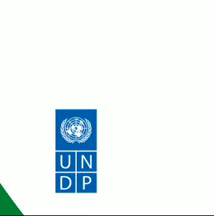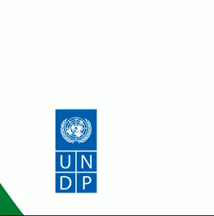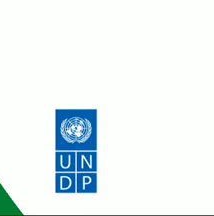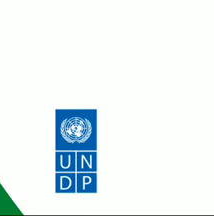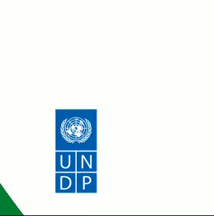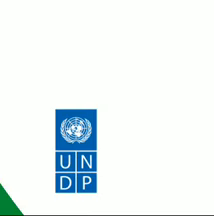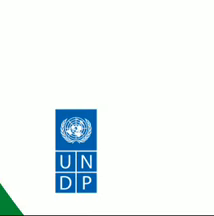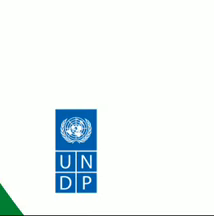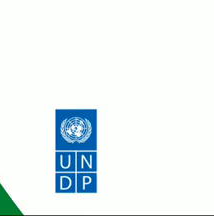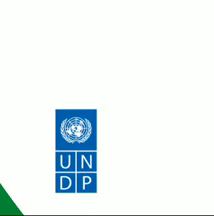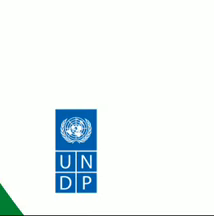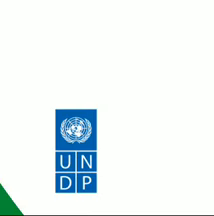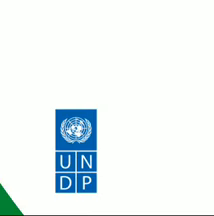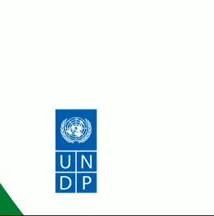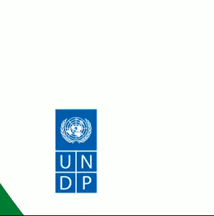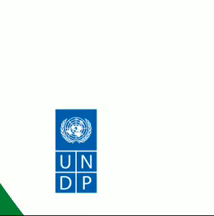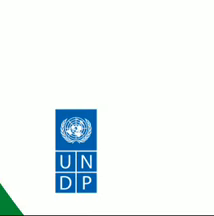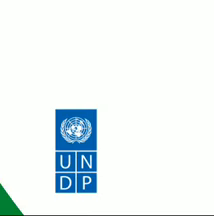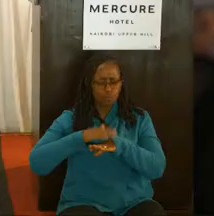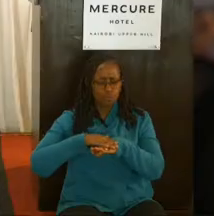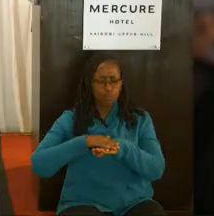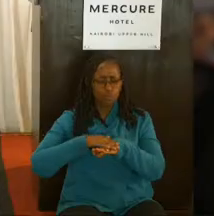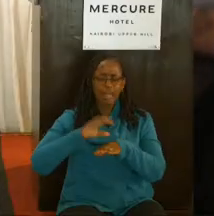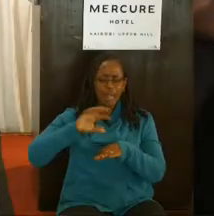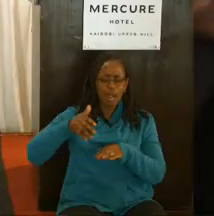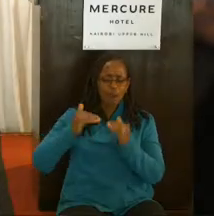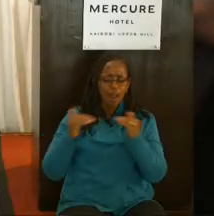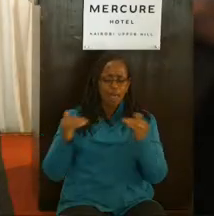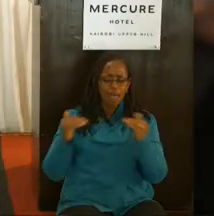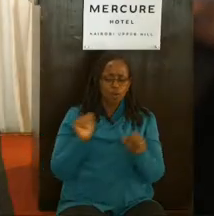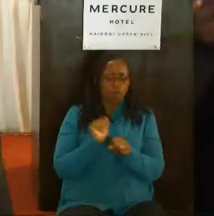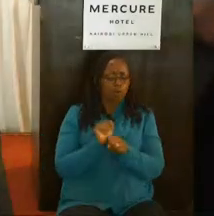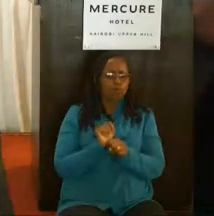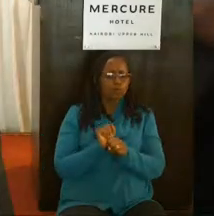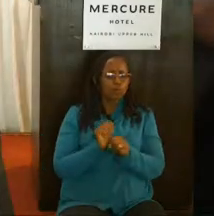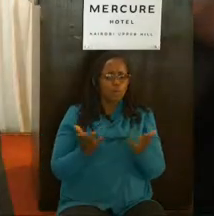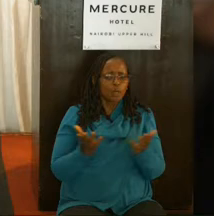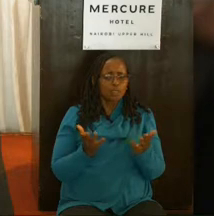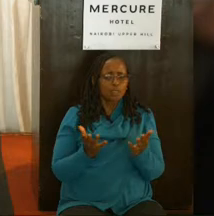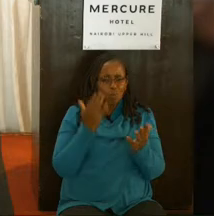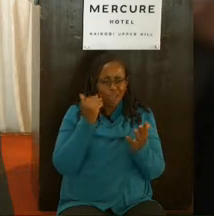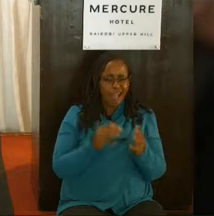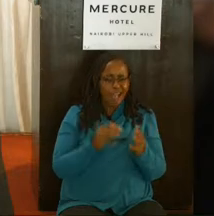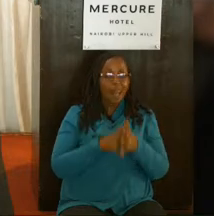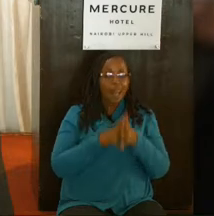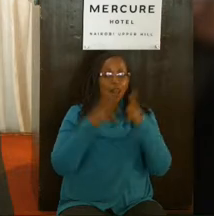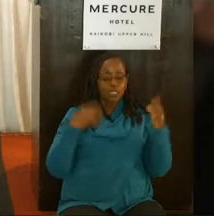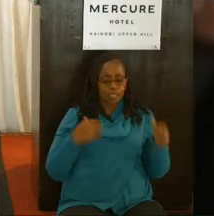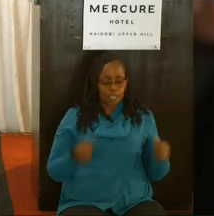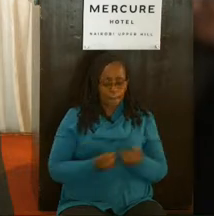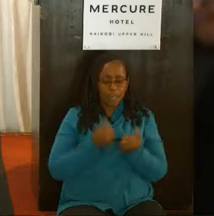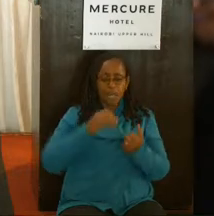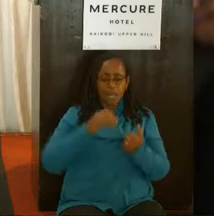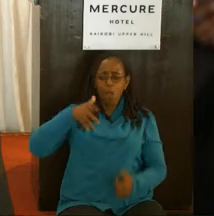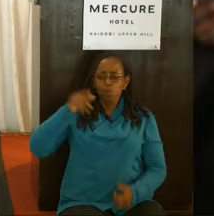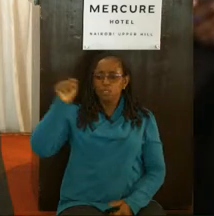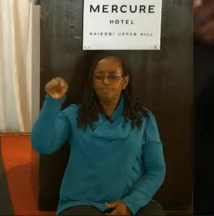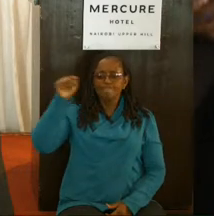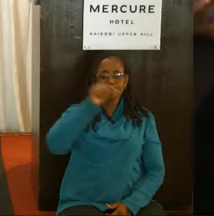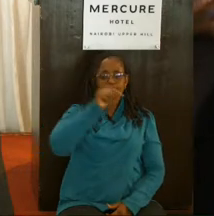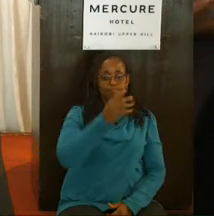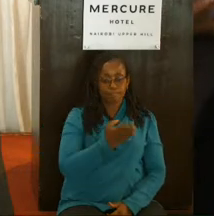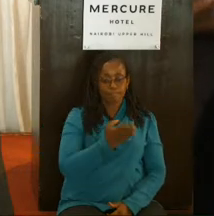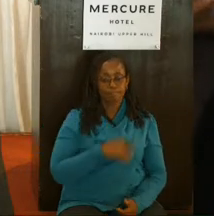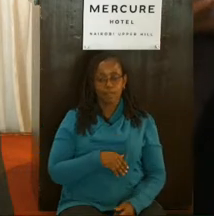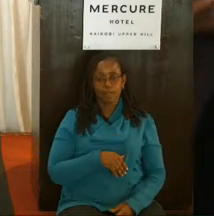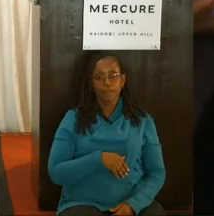what are we doing at the county level where there's so much that is happening what I can say as